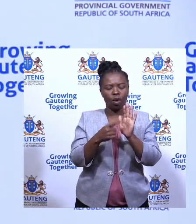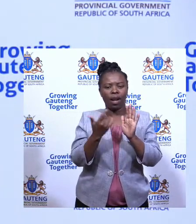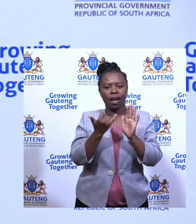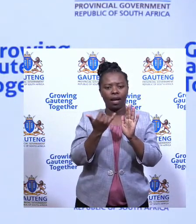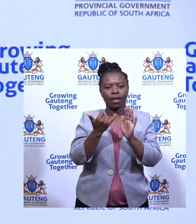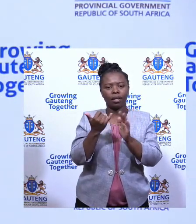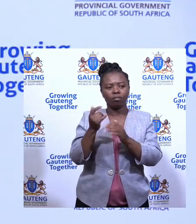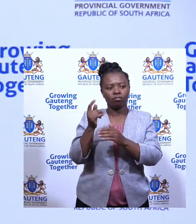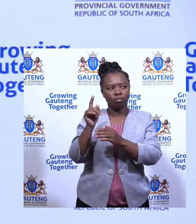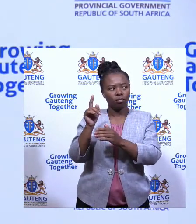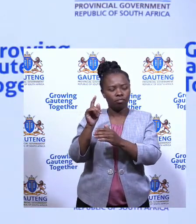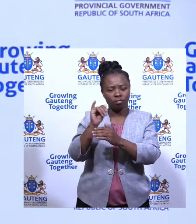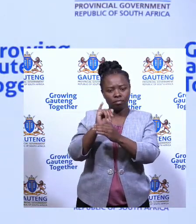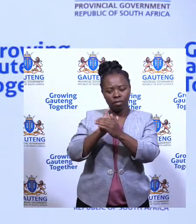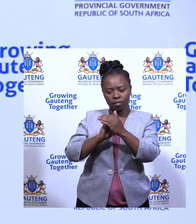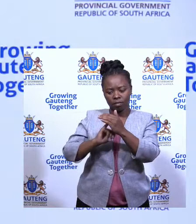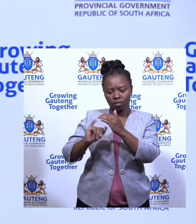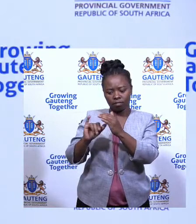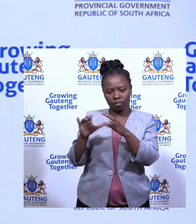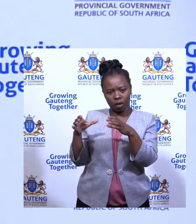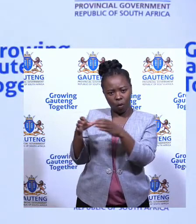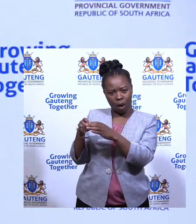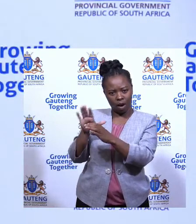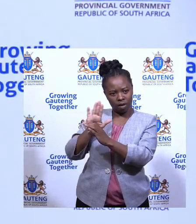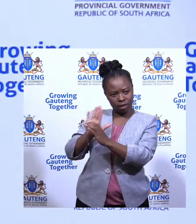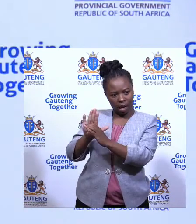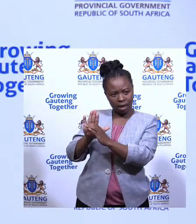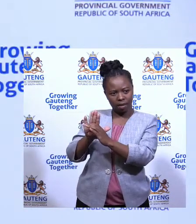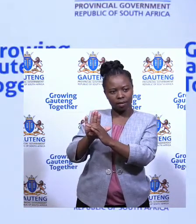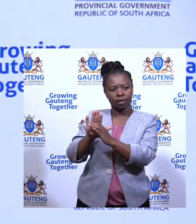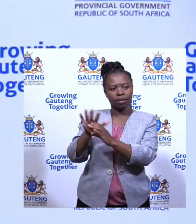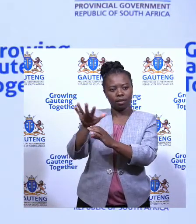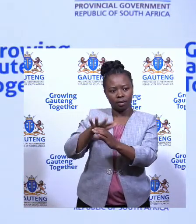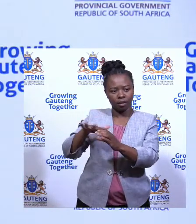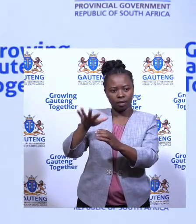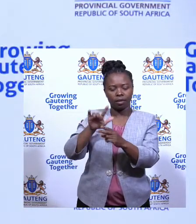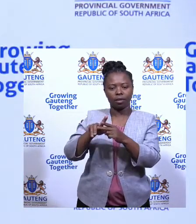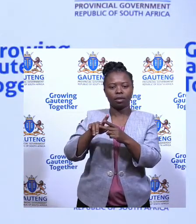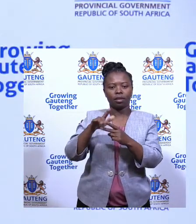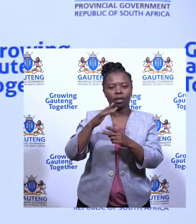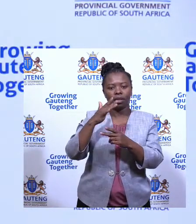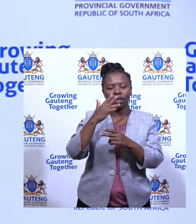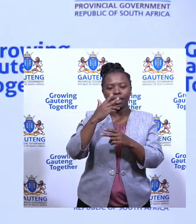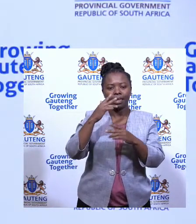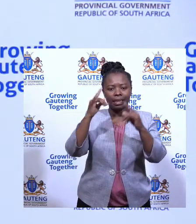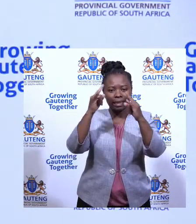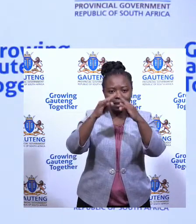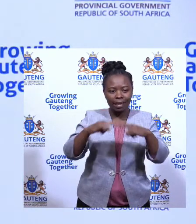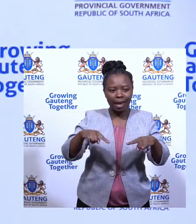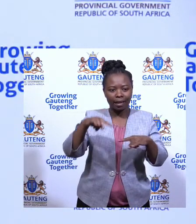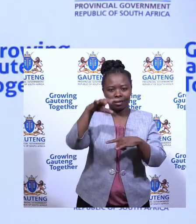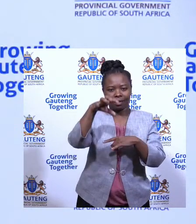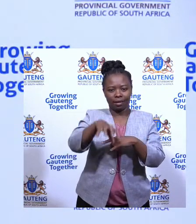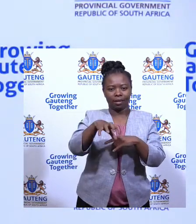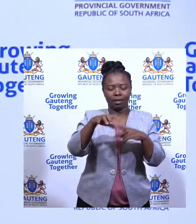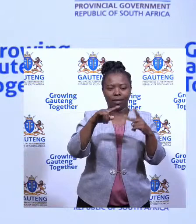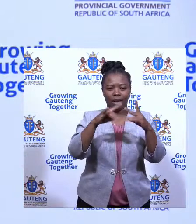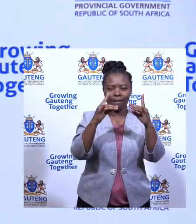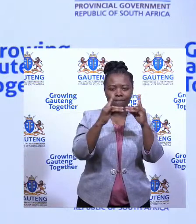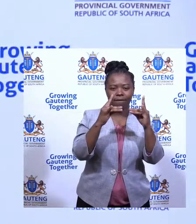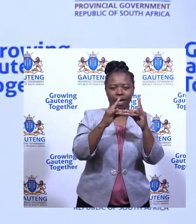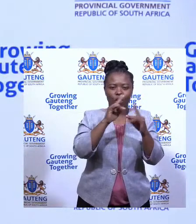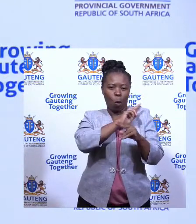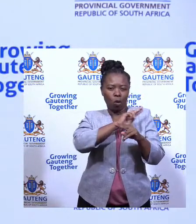facilities, isolation facilities, surge capacity, fever tents, field